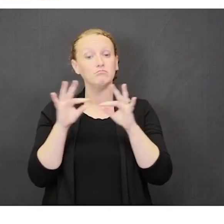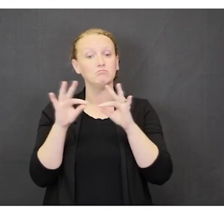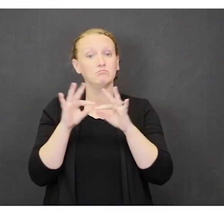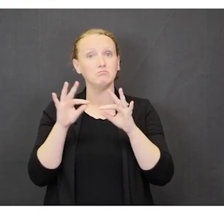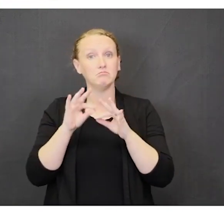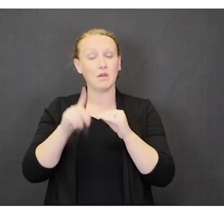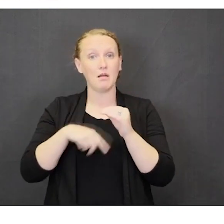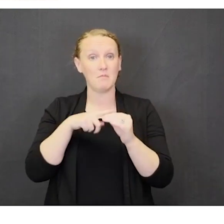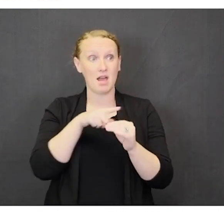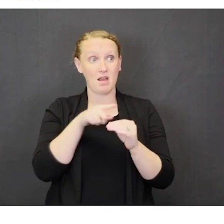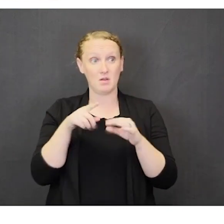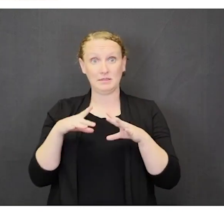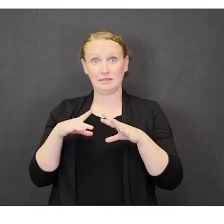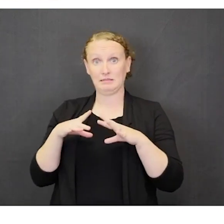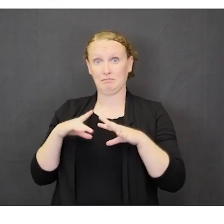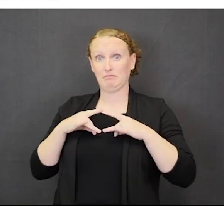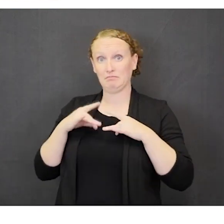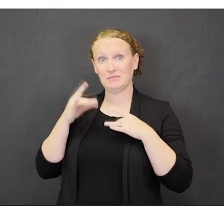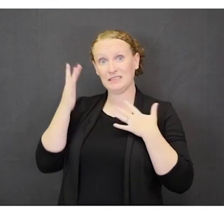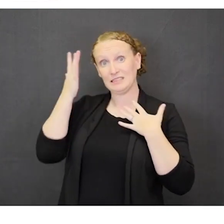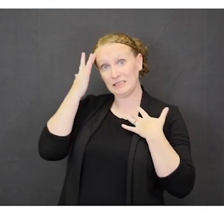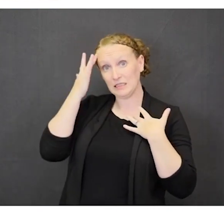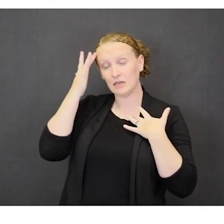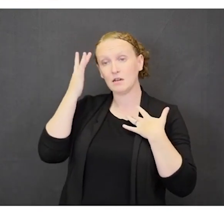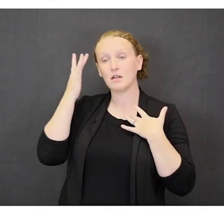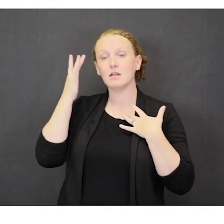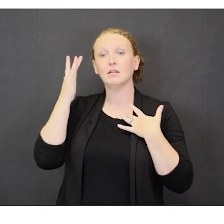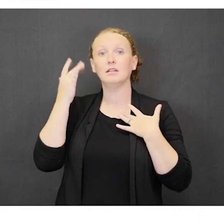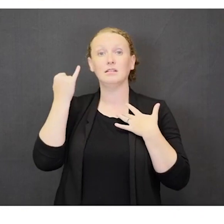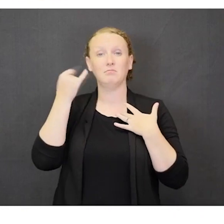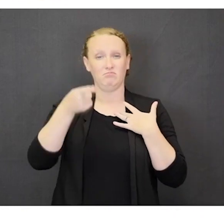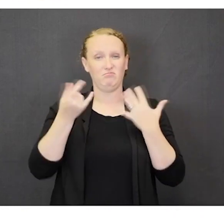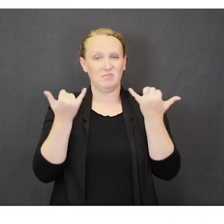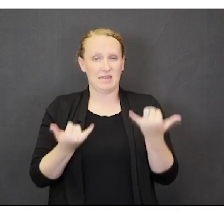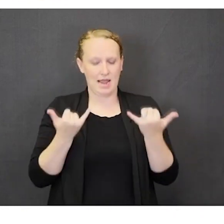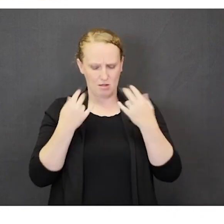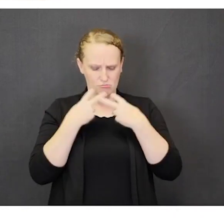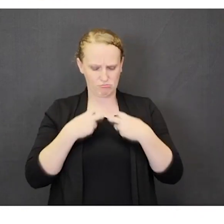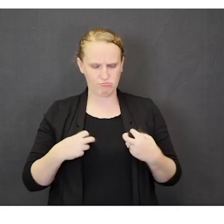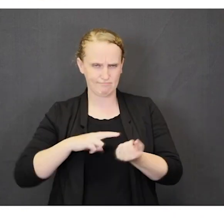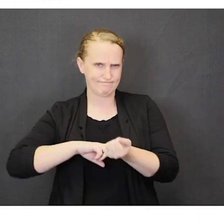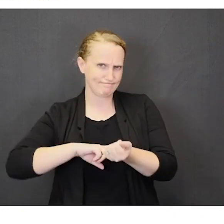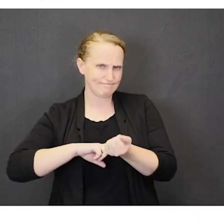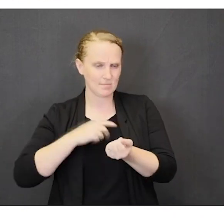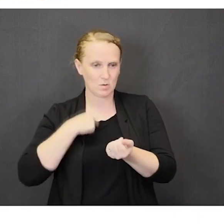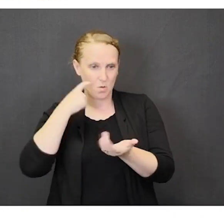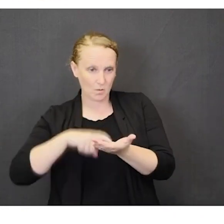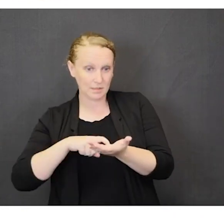up some anxiety. So just notice if you're having any and go ahead and take a deep breath and